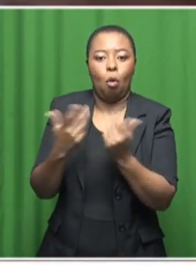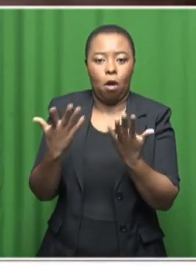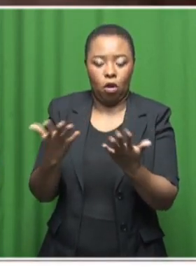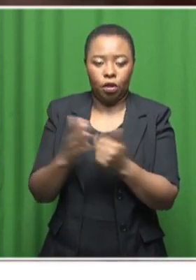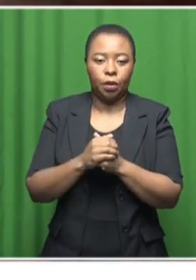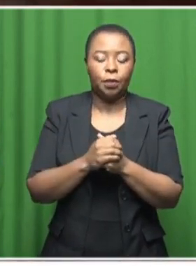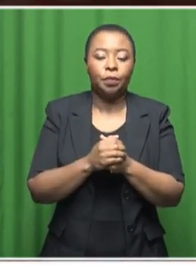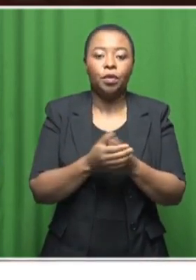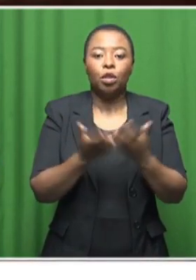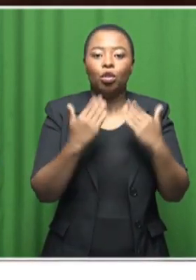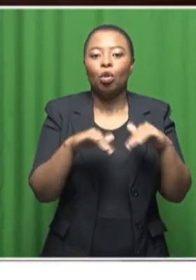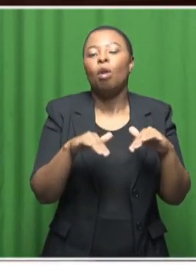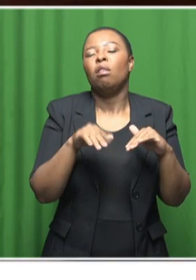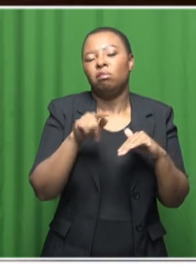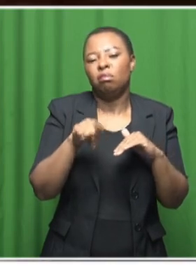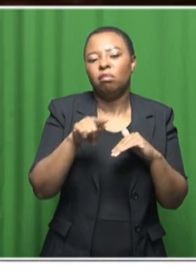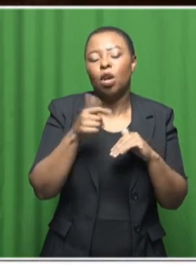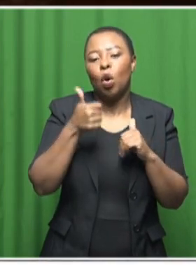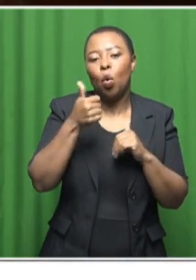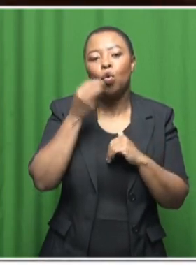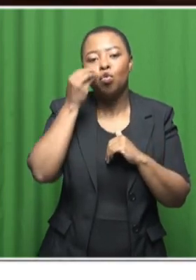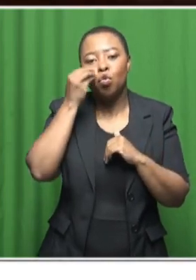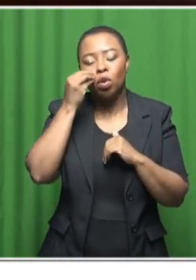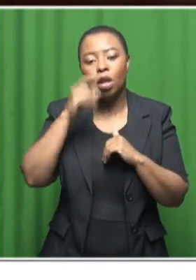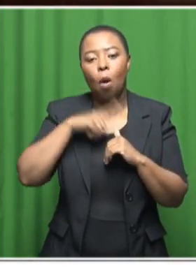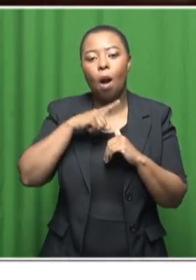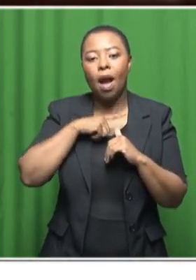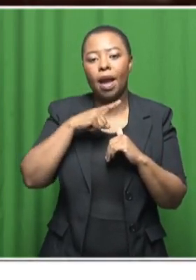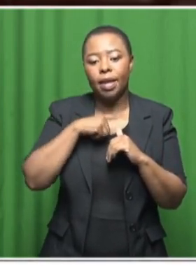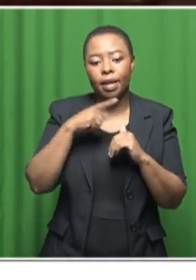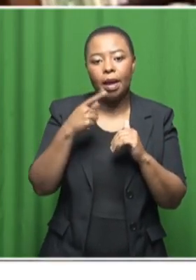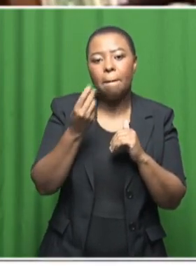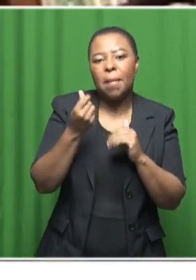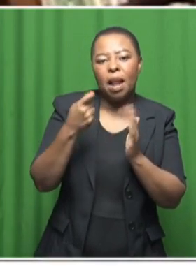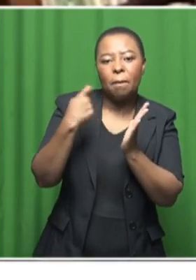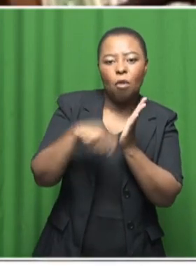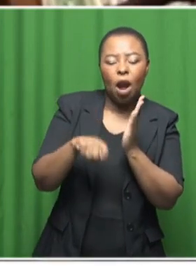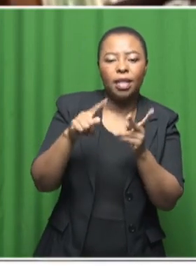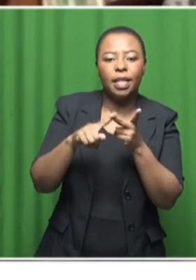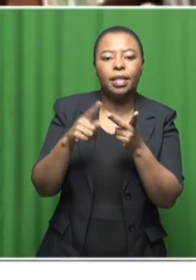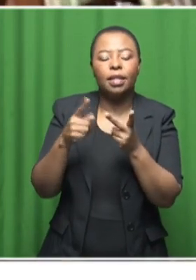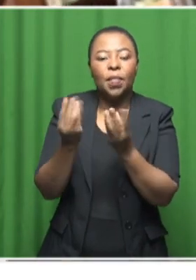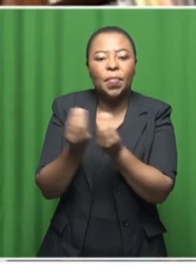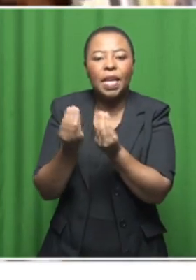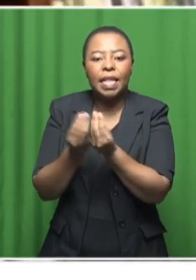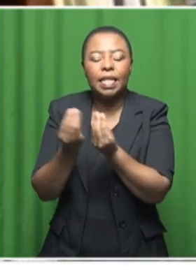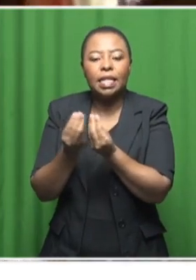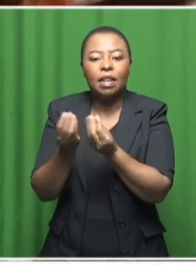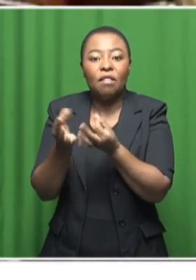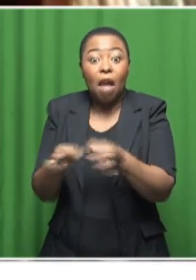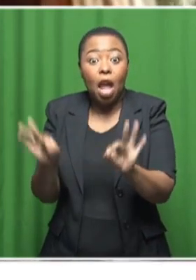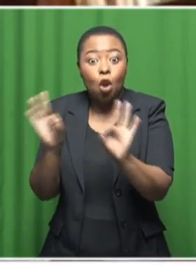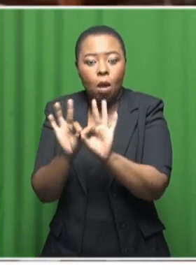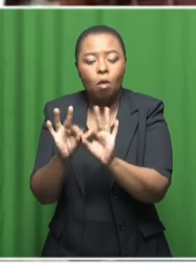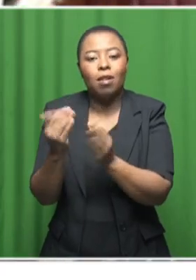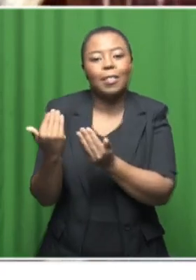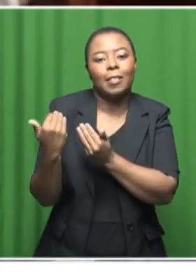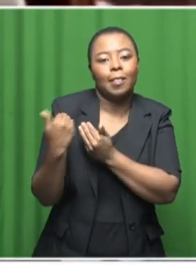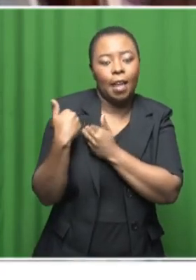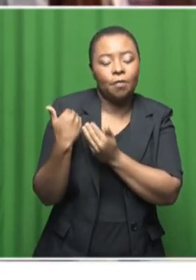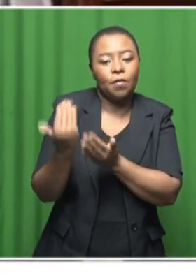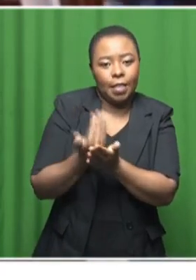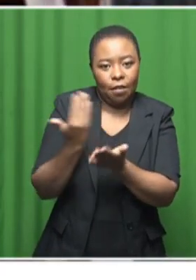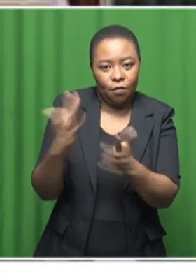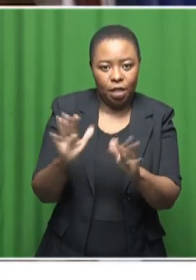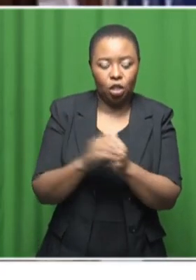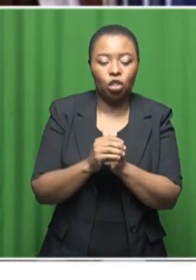good news at the time was that many priceless artifacts and other valuable items were saved. Many of these